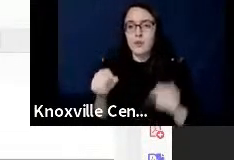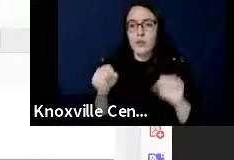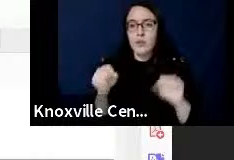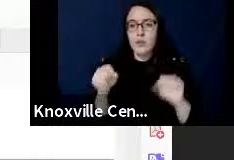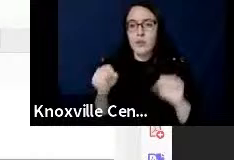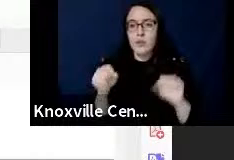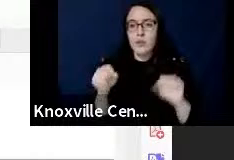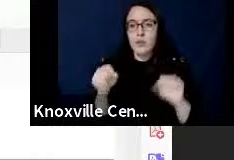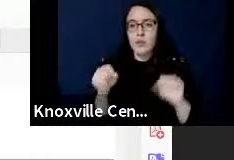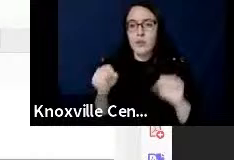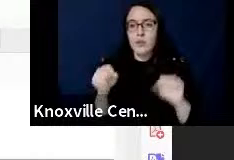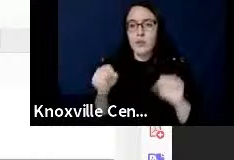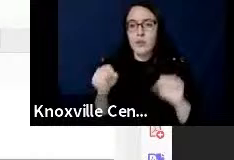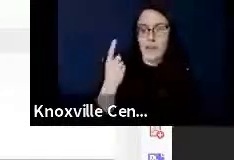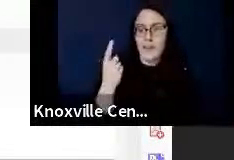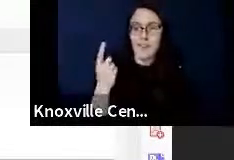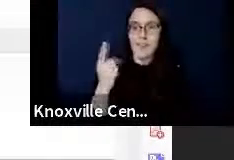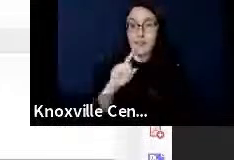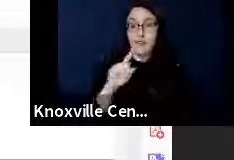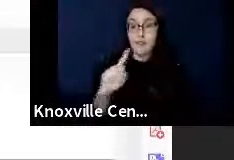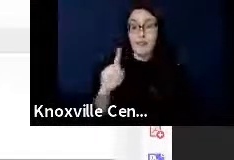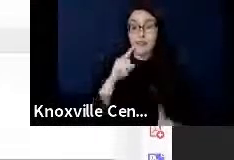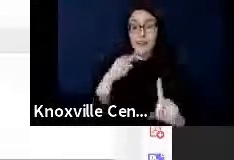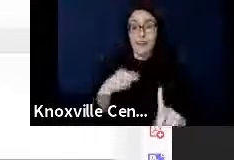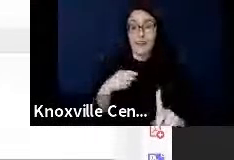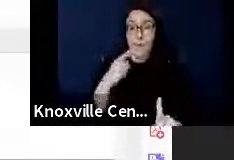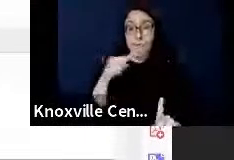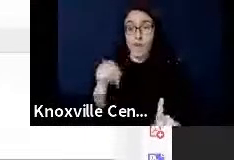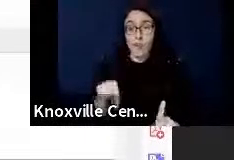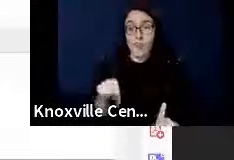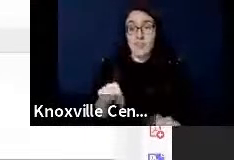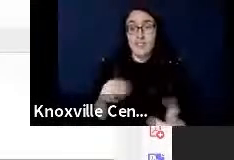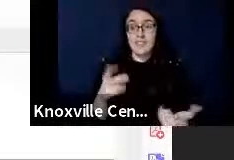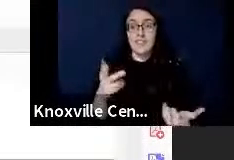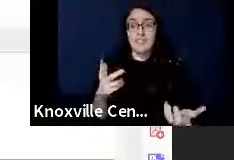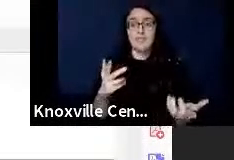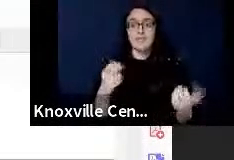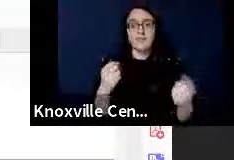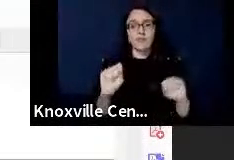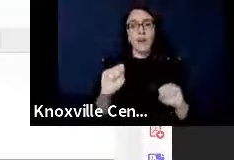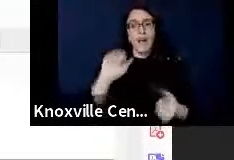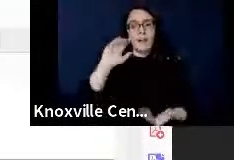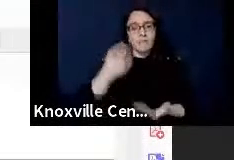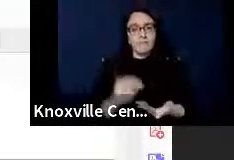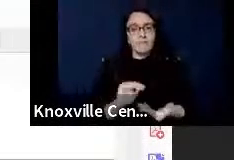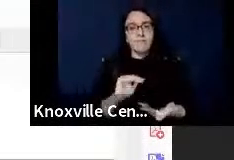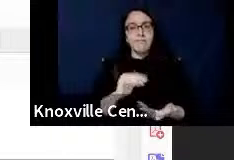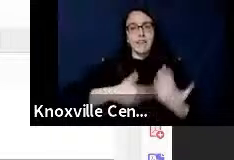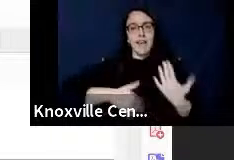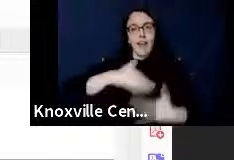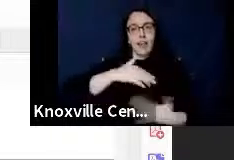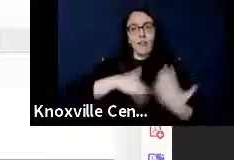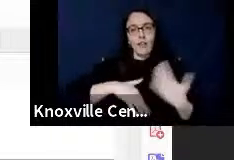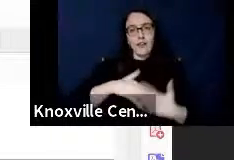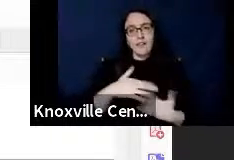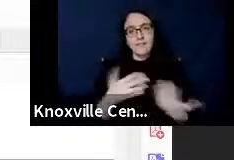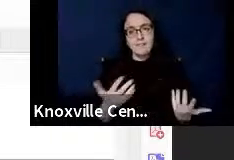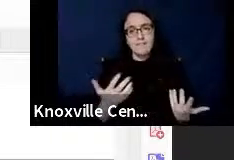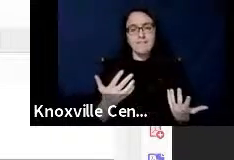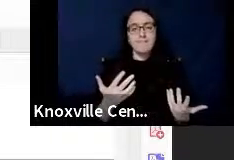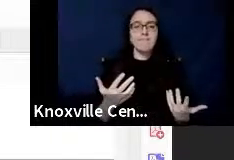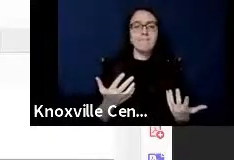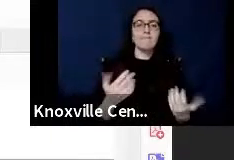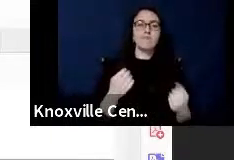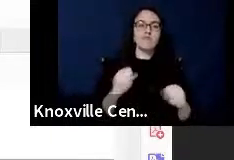Certainly the intent of this is to tamp down gathering and keep people